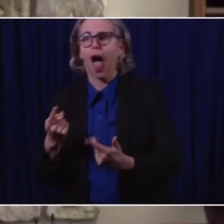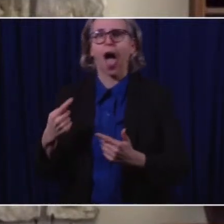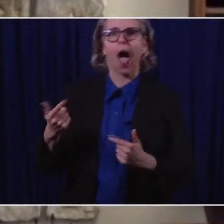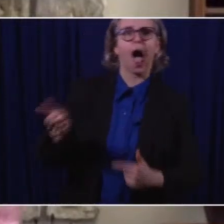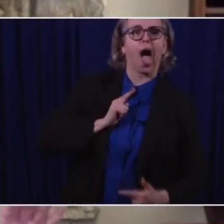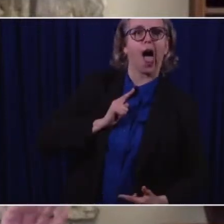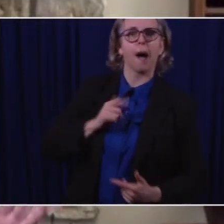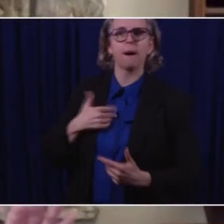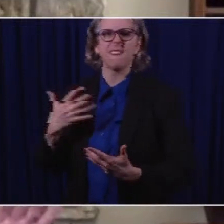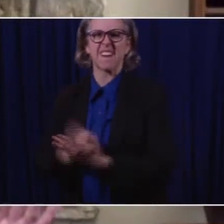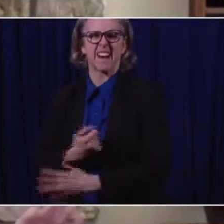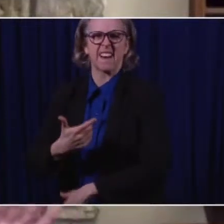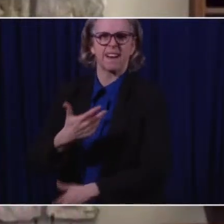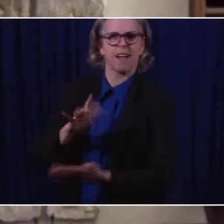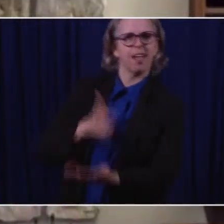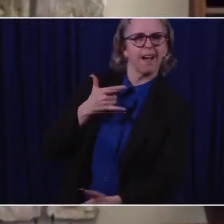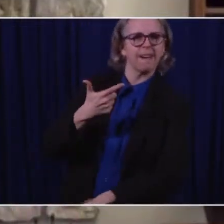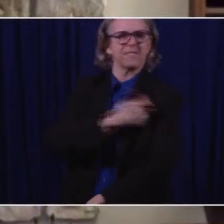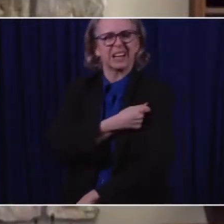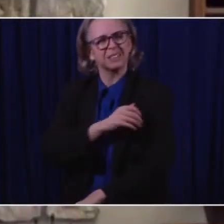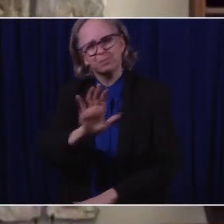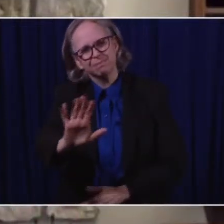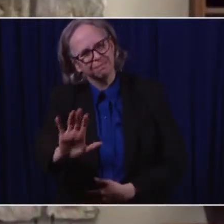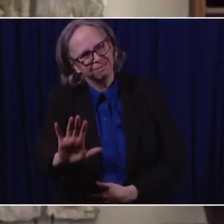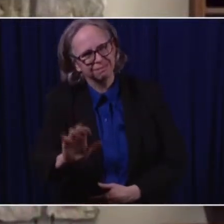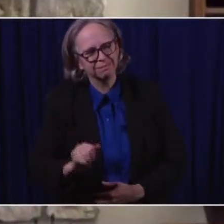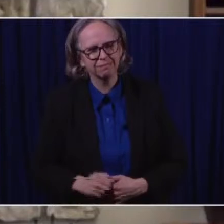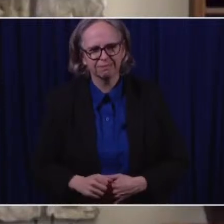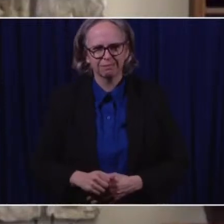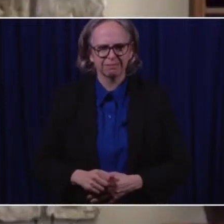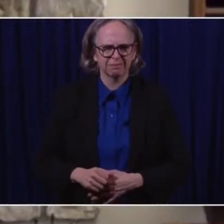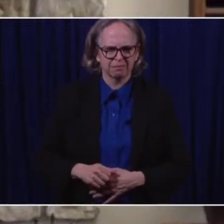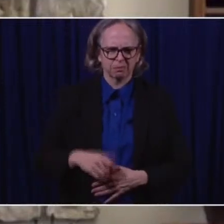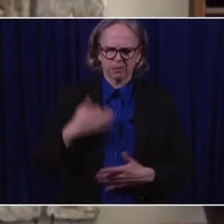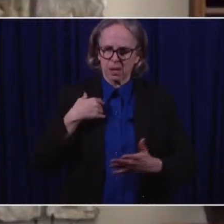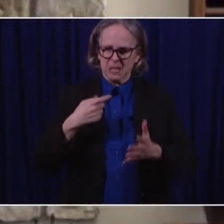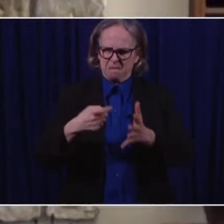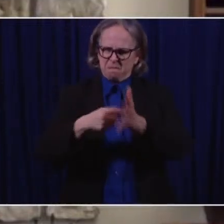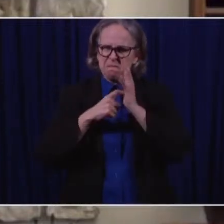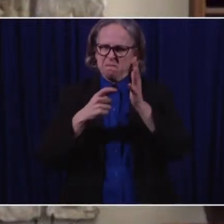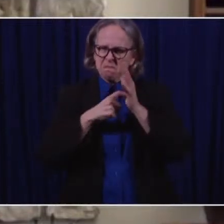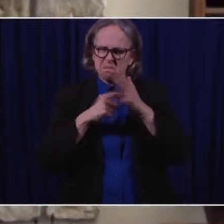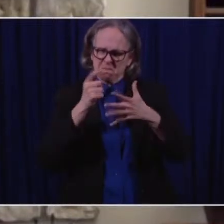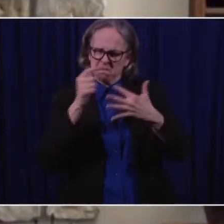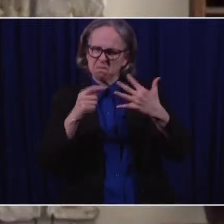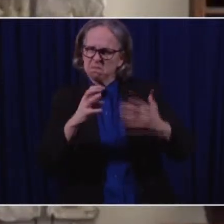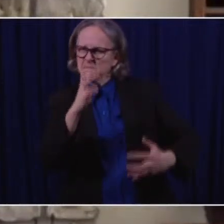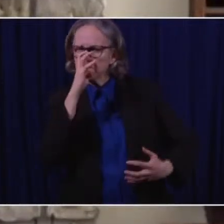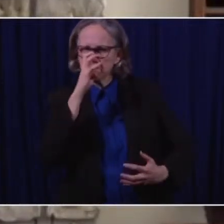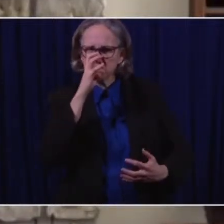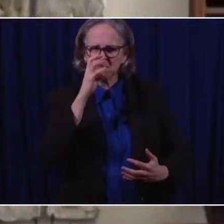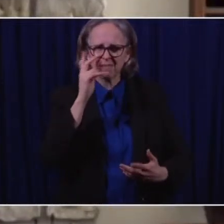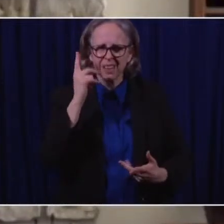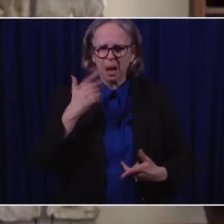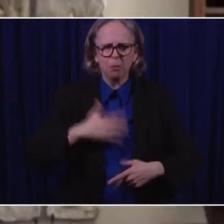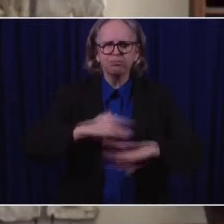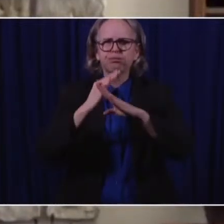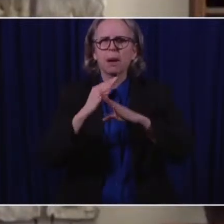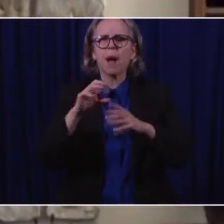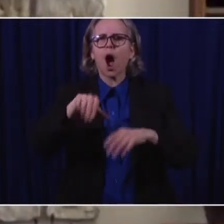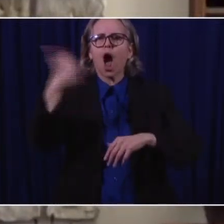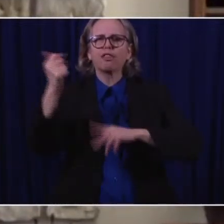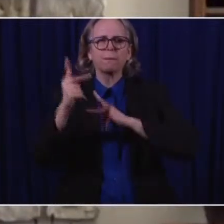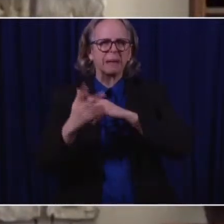because a few might abuse it did not seem to be the logical thing to do, and did not seem to me to be the right thing to